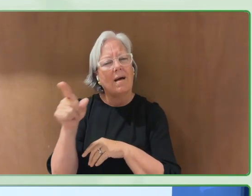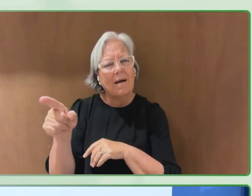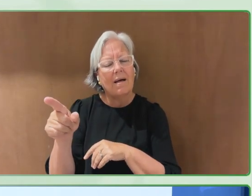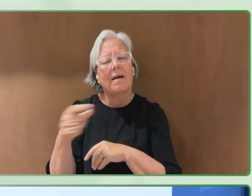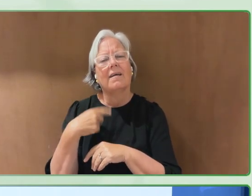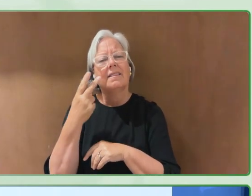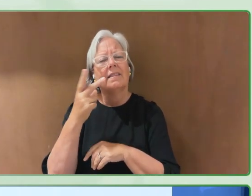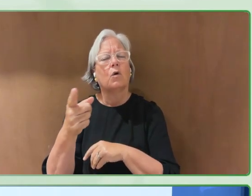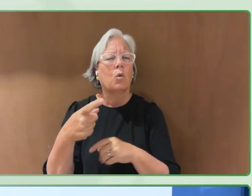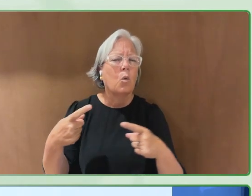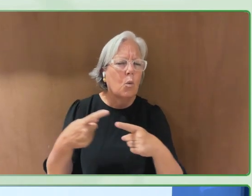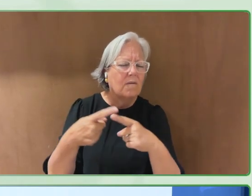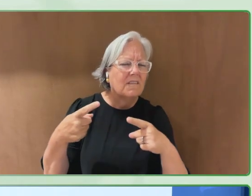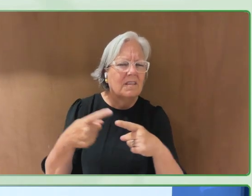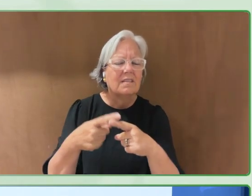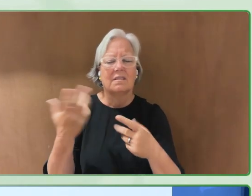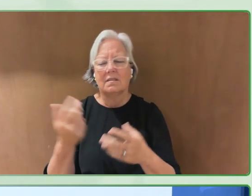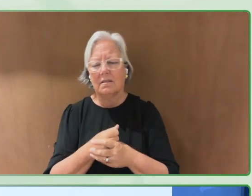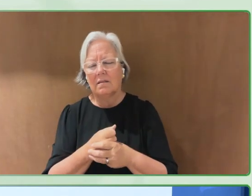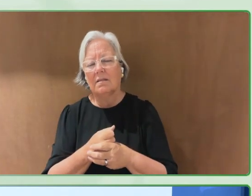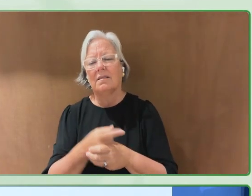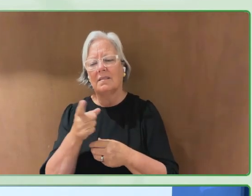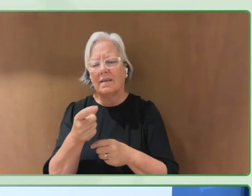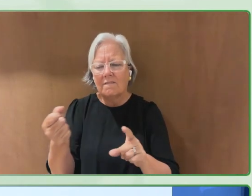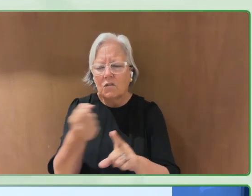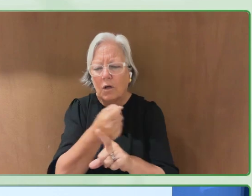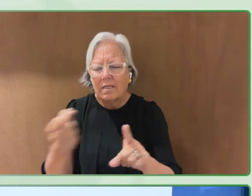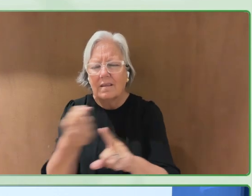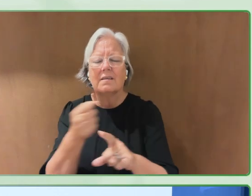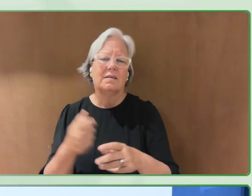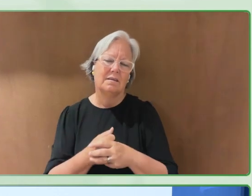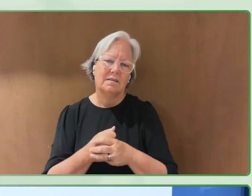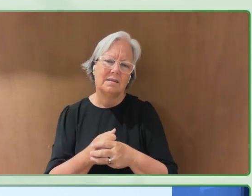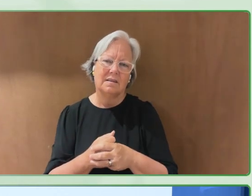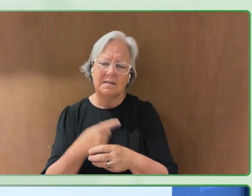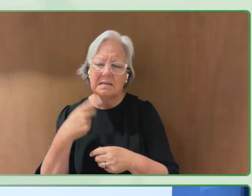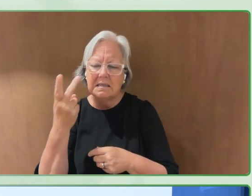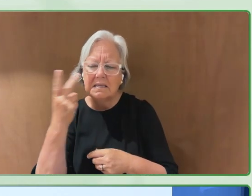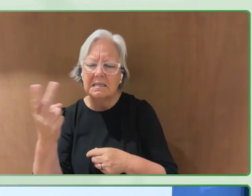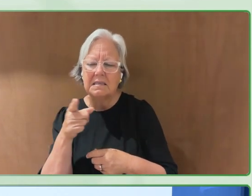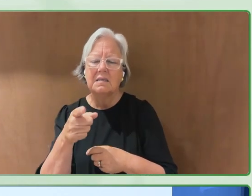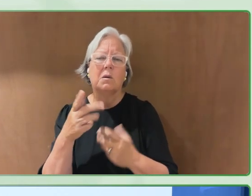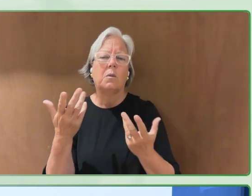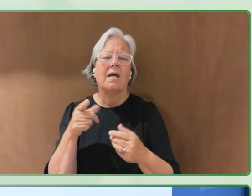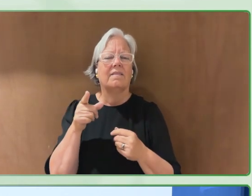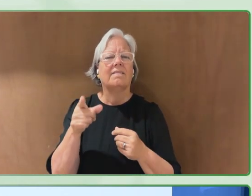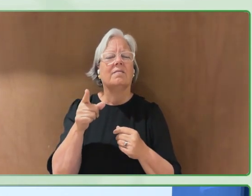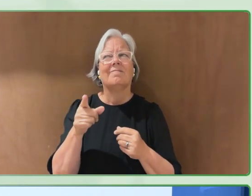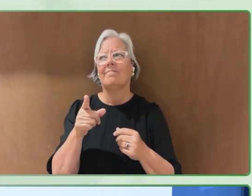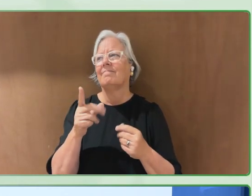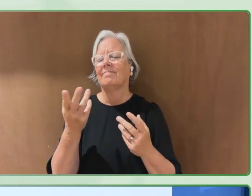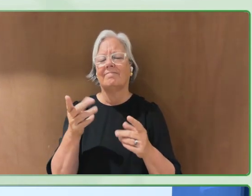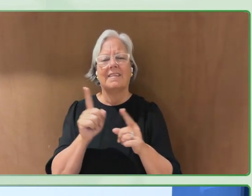violence, was a little bad. And he lost both hands in an accident because of the landmines. So his dream was to play table tennis